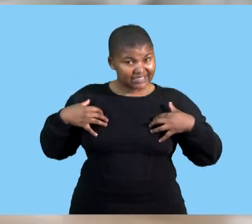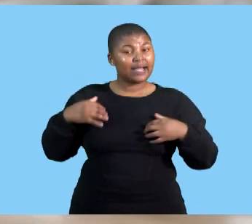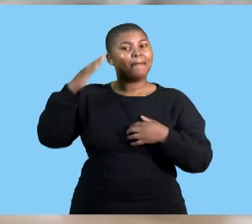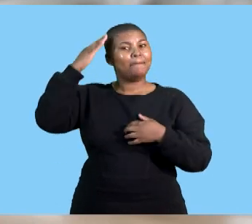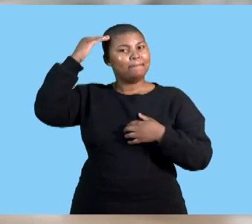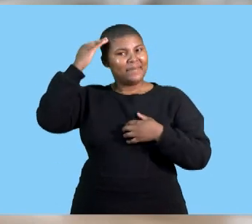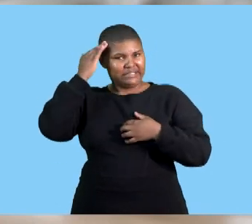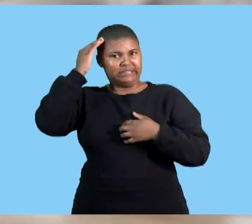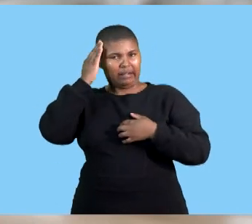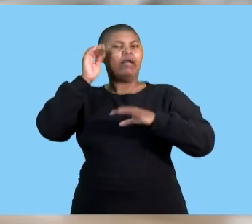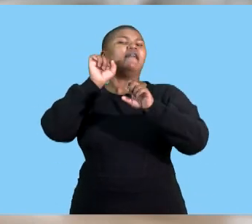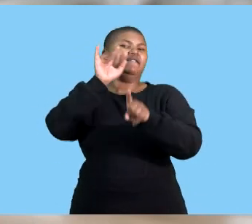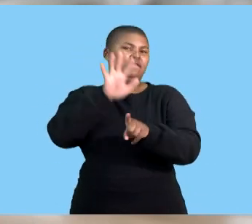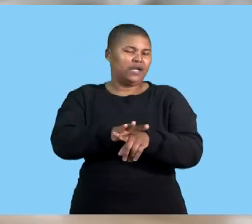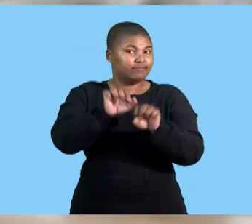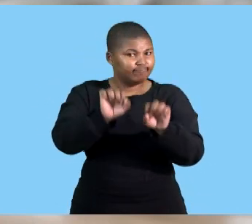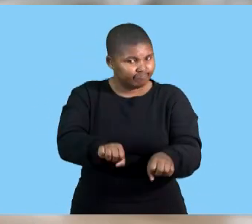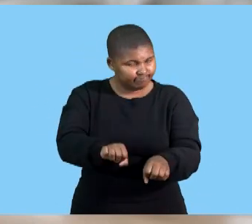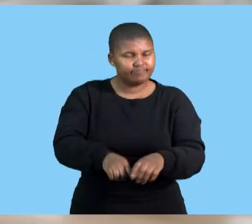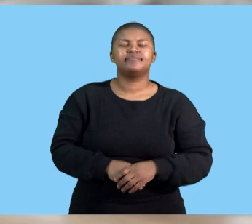a mental state.